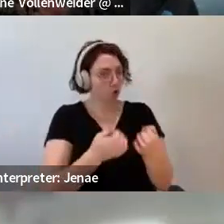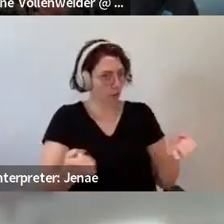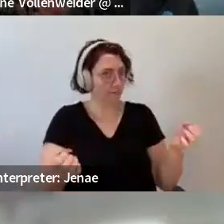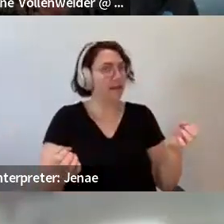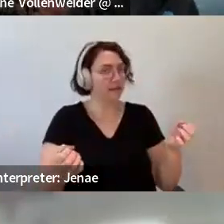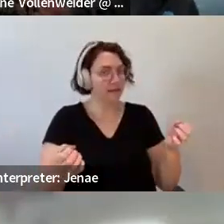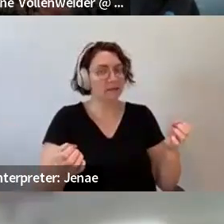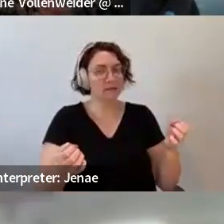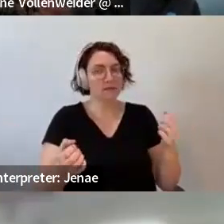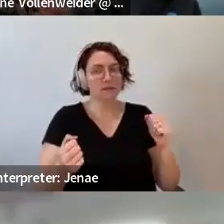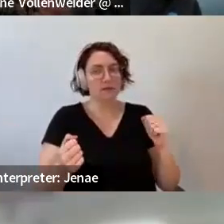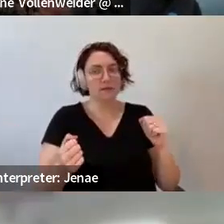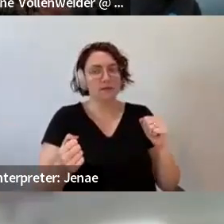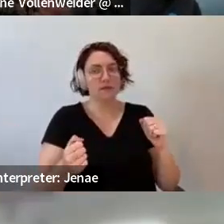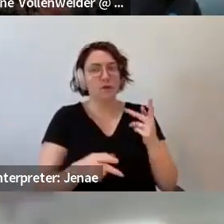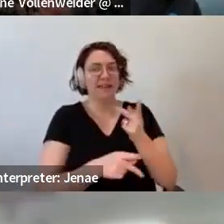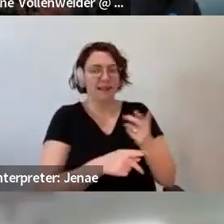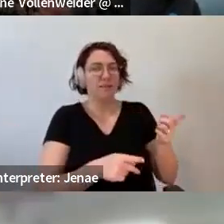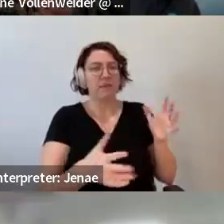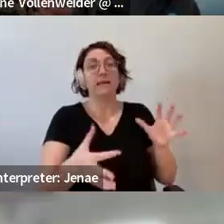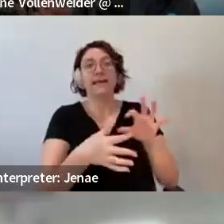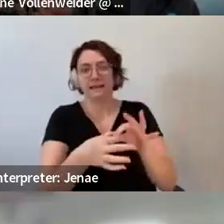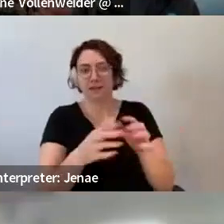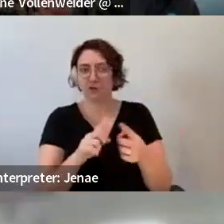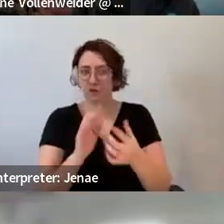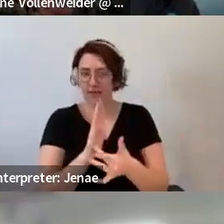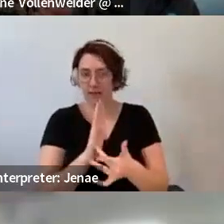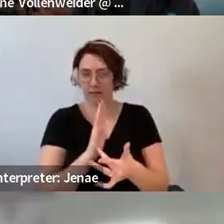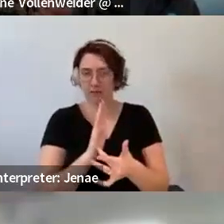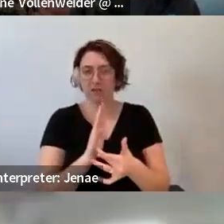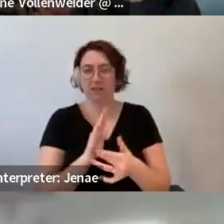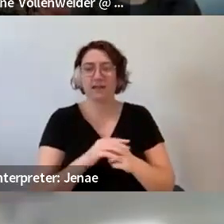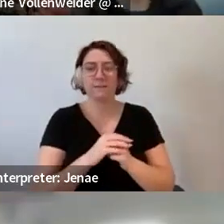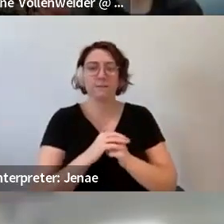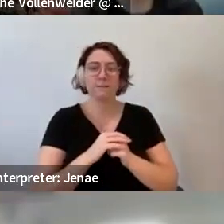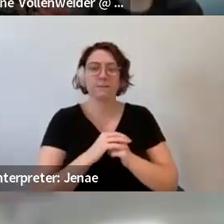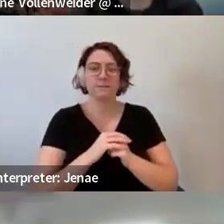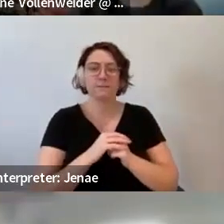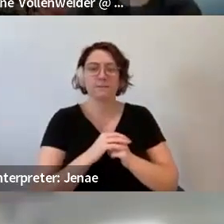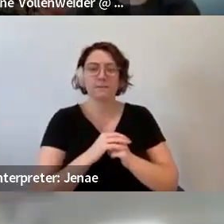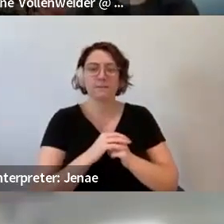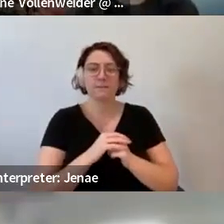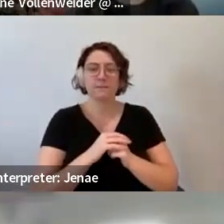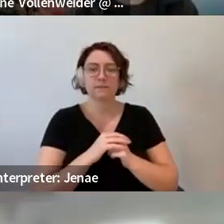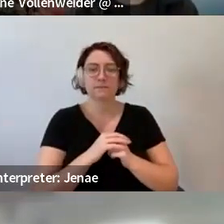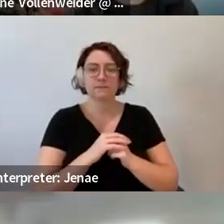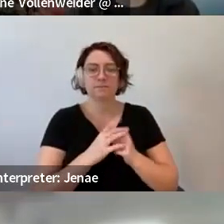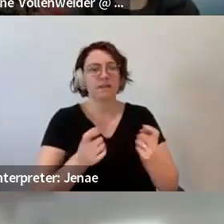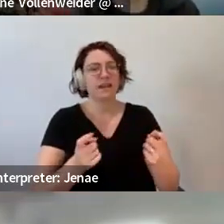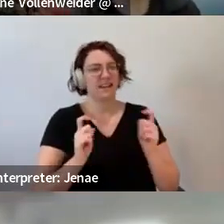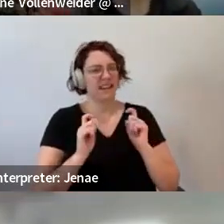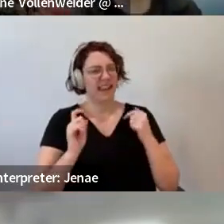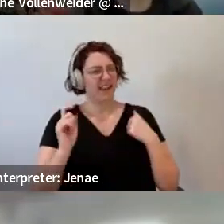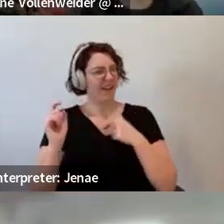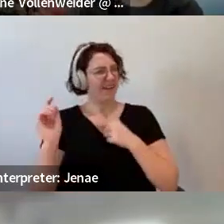them connected to the technology. And it gave us a